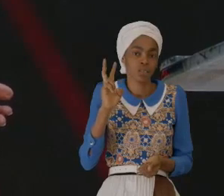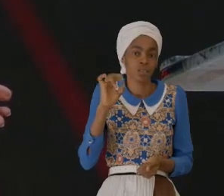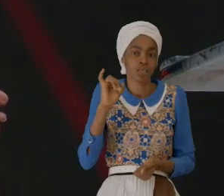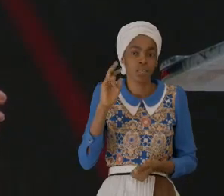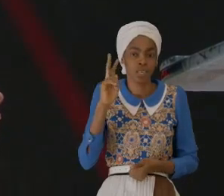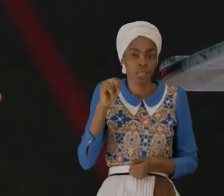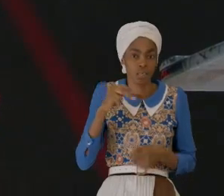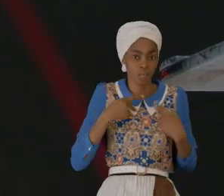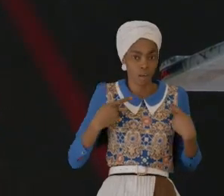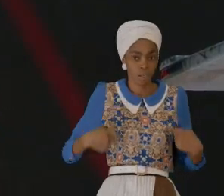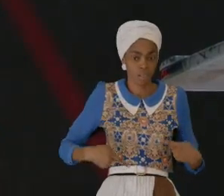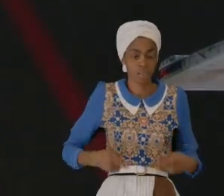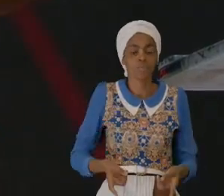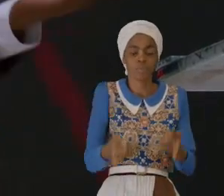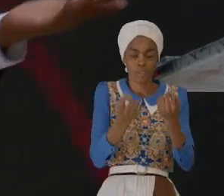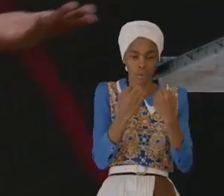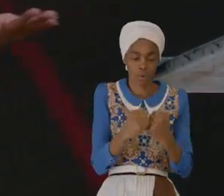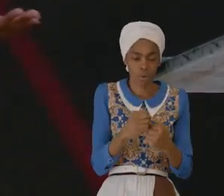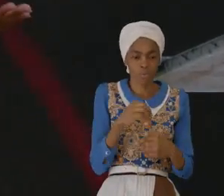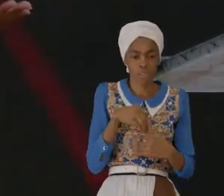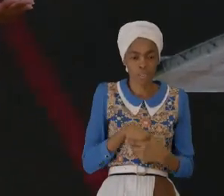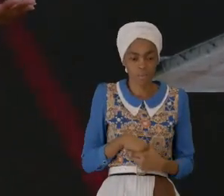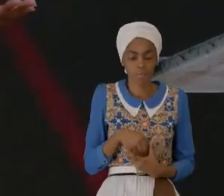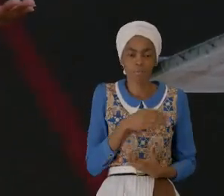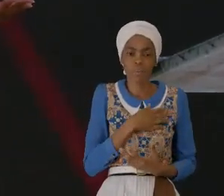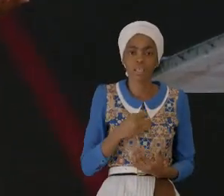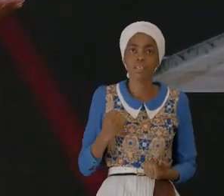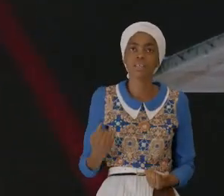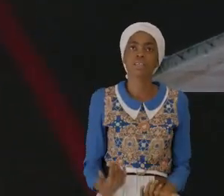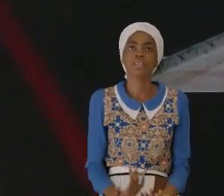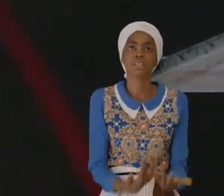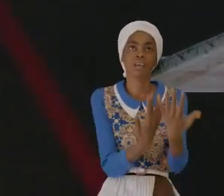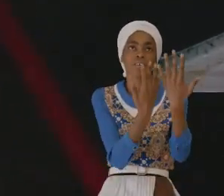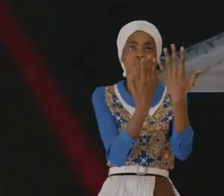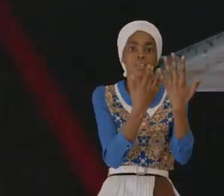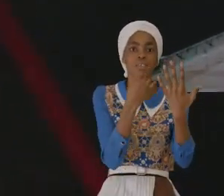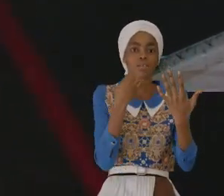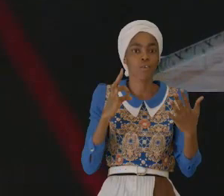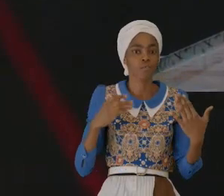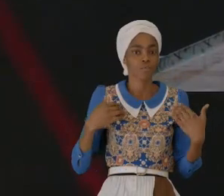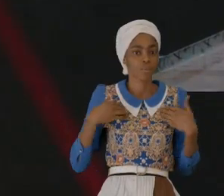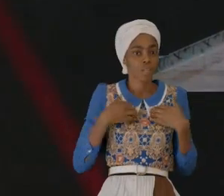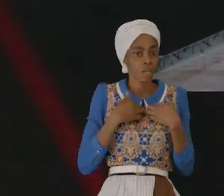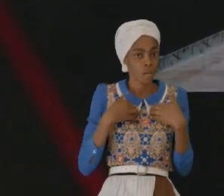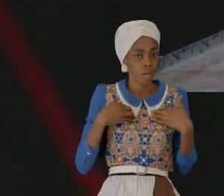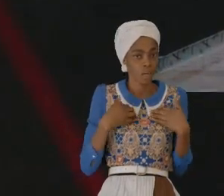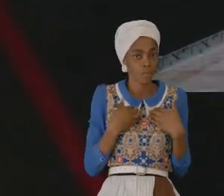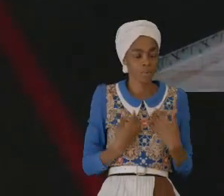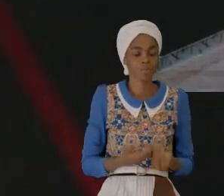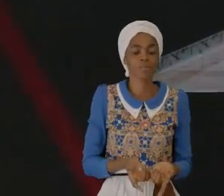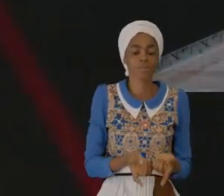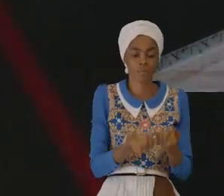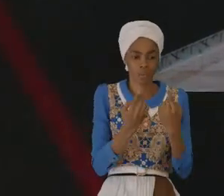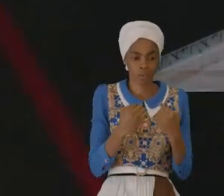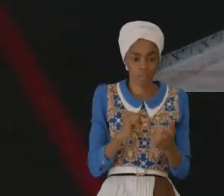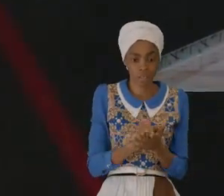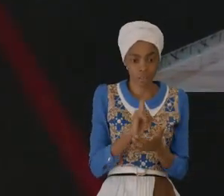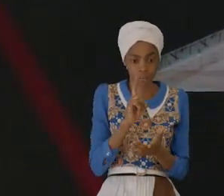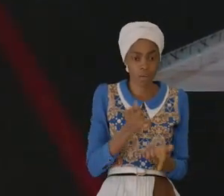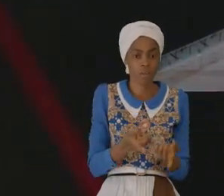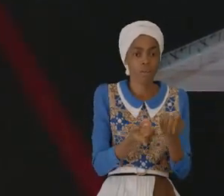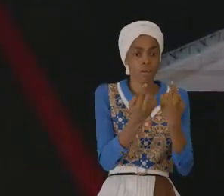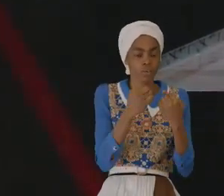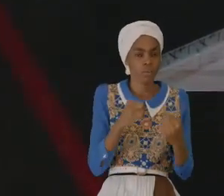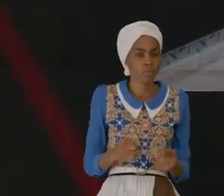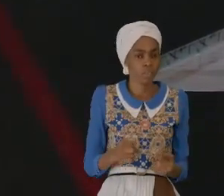comes in, and the sacrifices of animals that come, that those